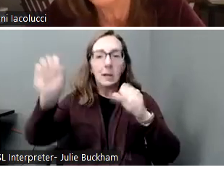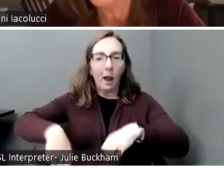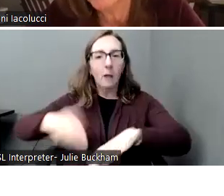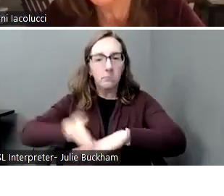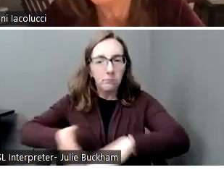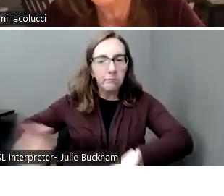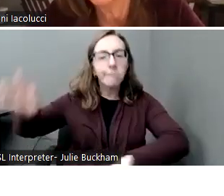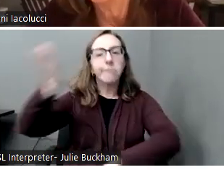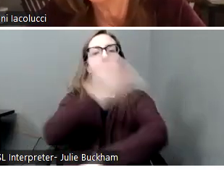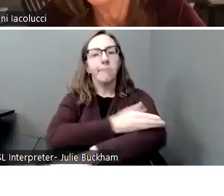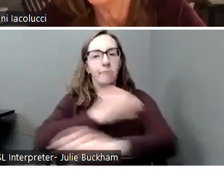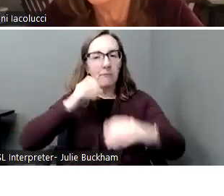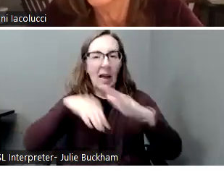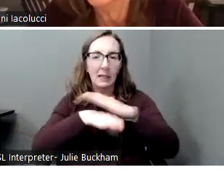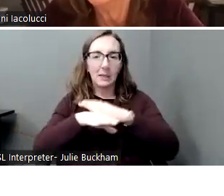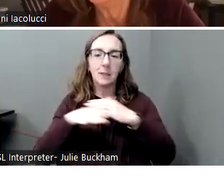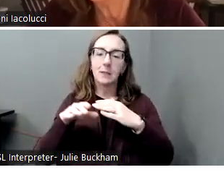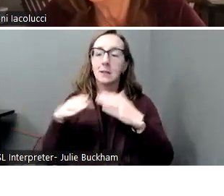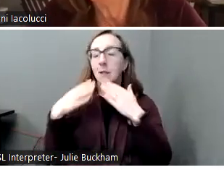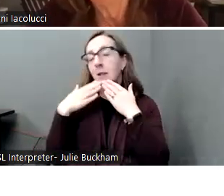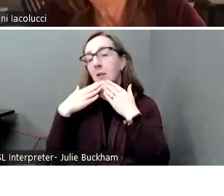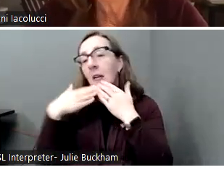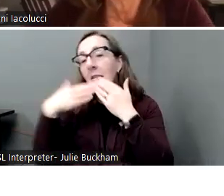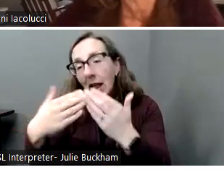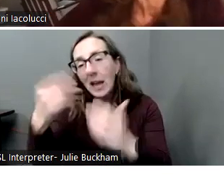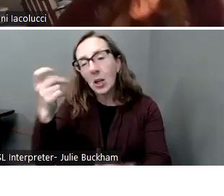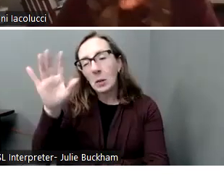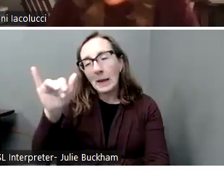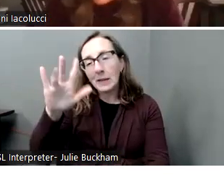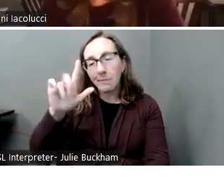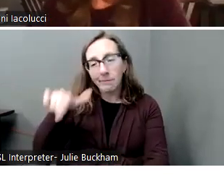and that we will get it done. So thank you. Peggy, back to you.